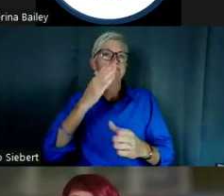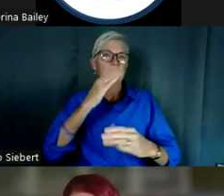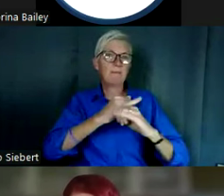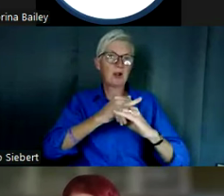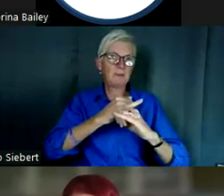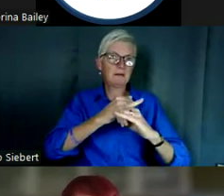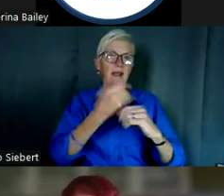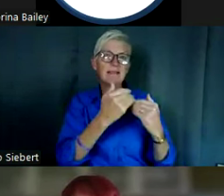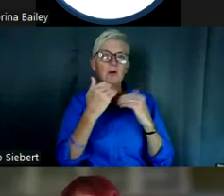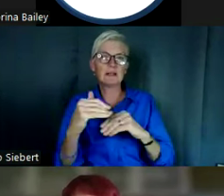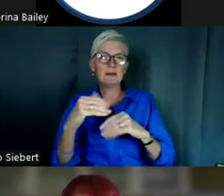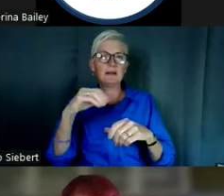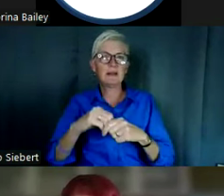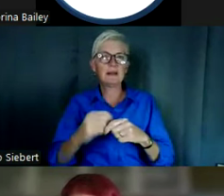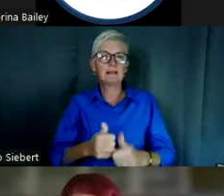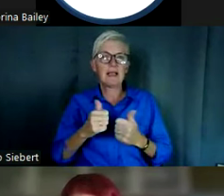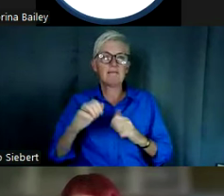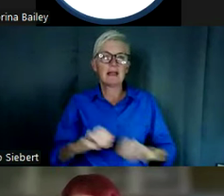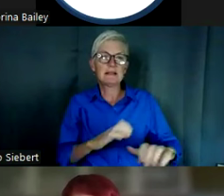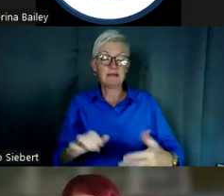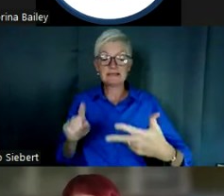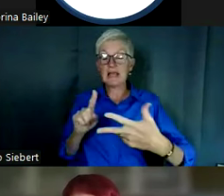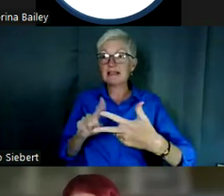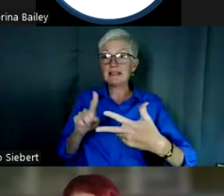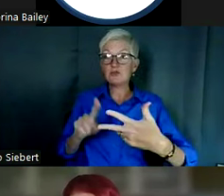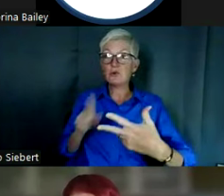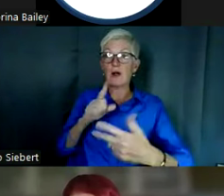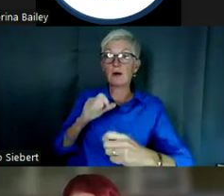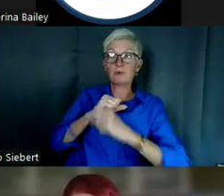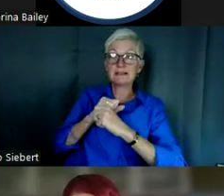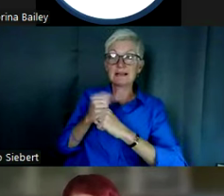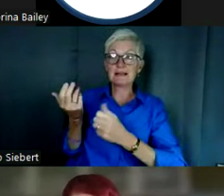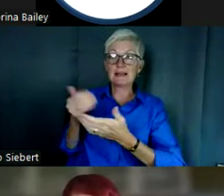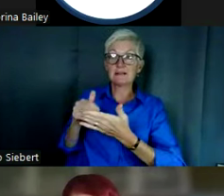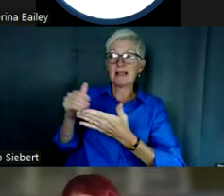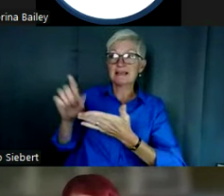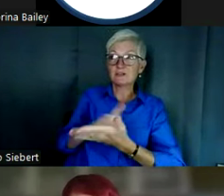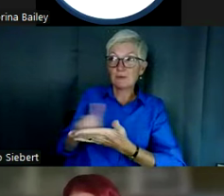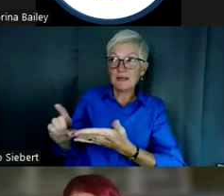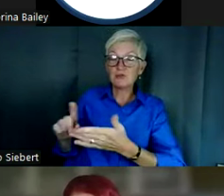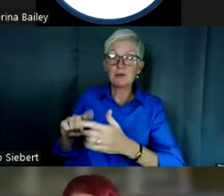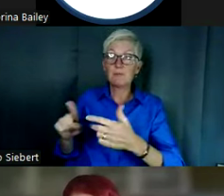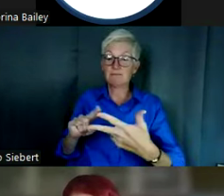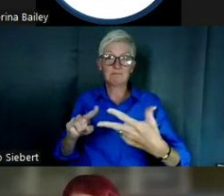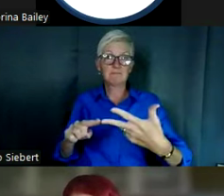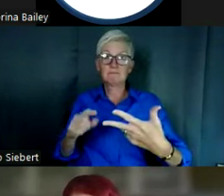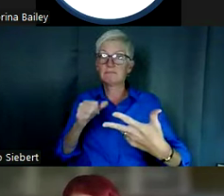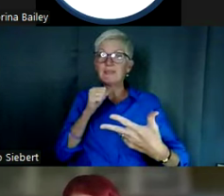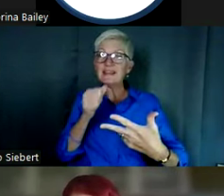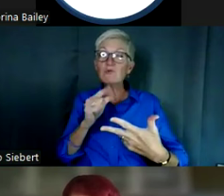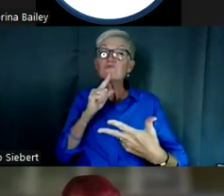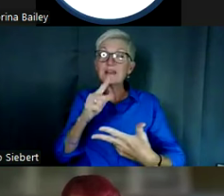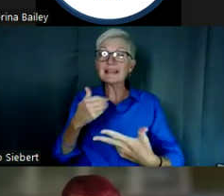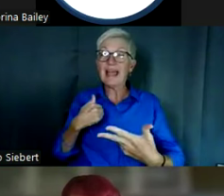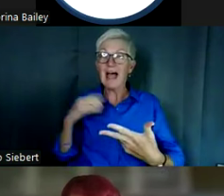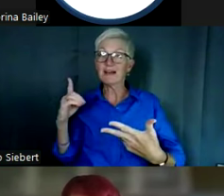other two prongs are protected against discrimination based on disability, but because they don't actually have a disability, in that case,